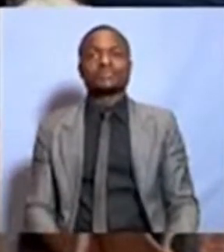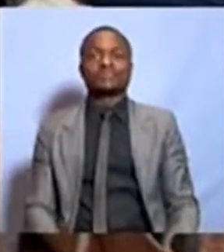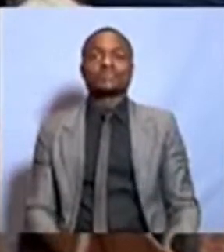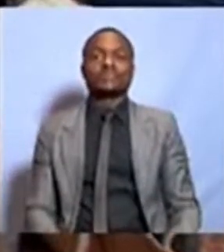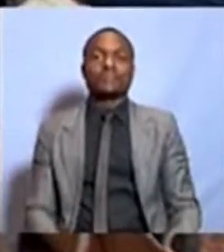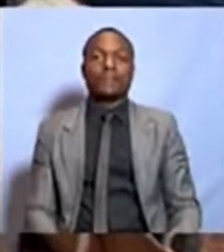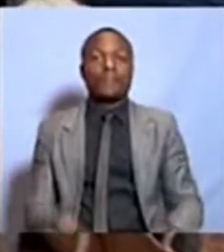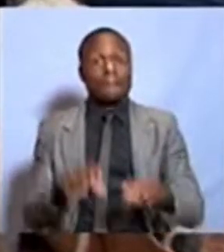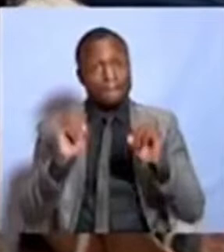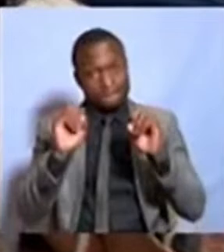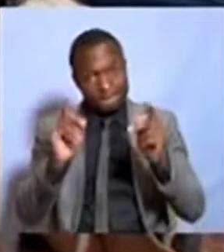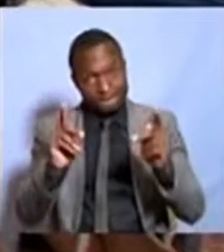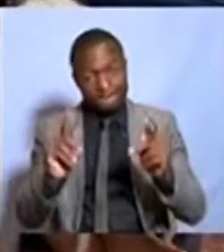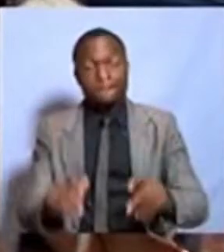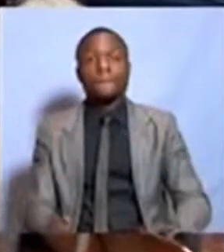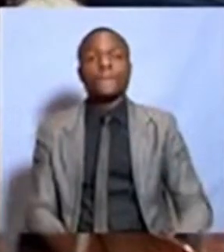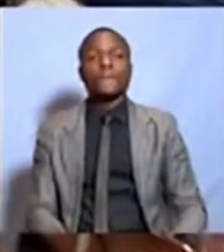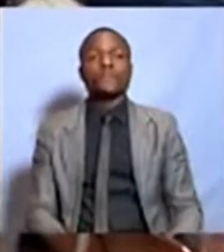Okay.